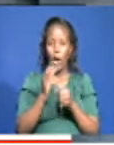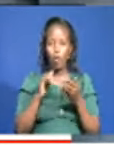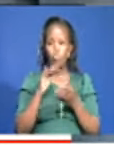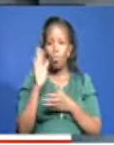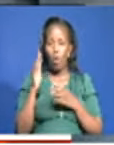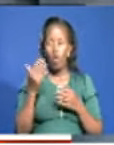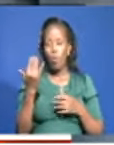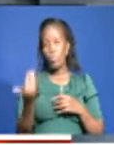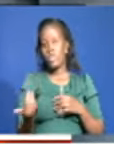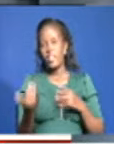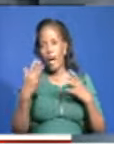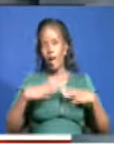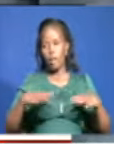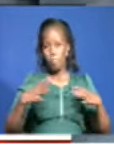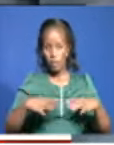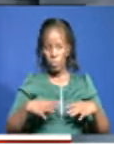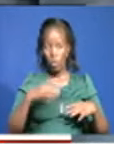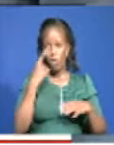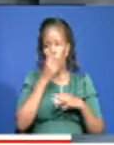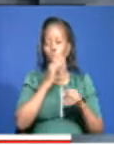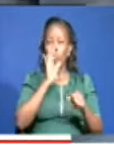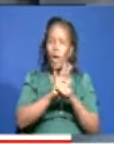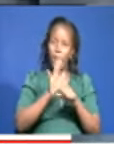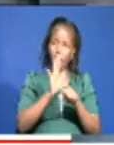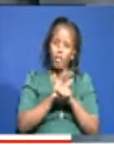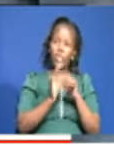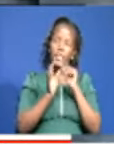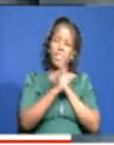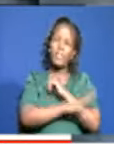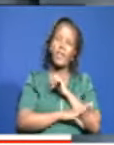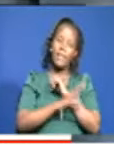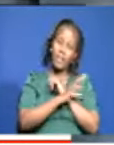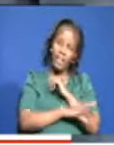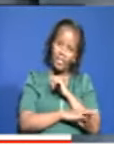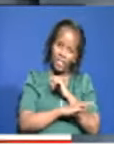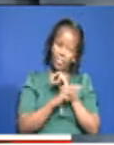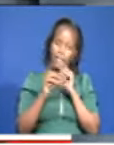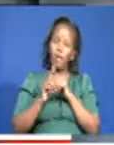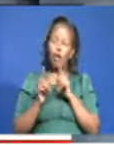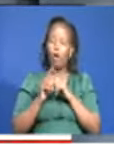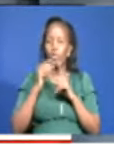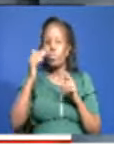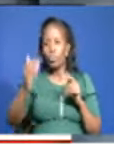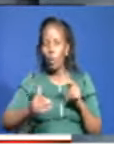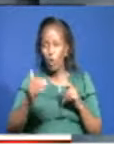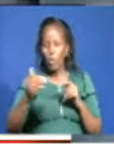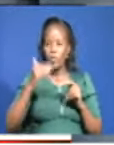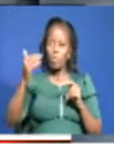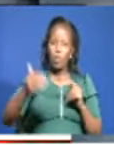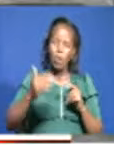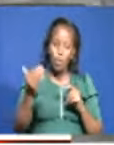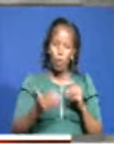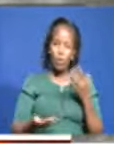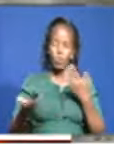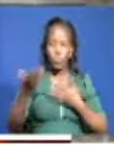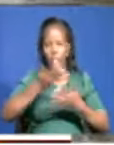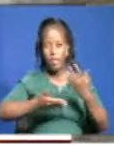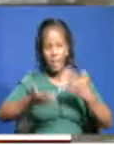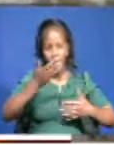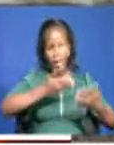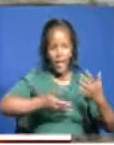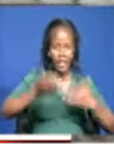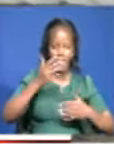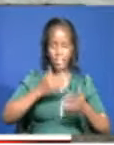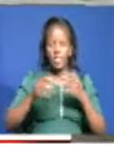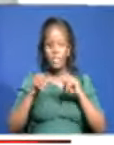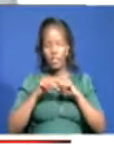are majority of this country. And, you know, you're always going to engage, whether it's on social media. Owalo